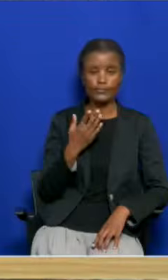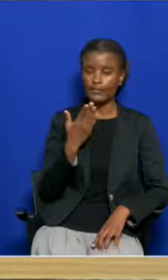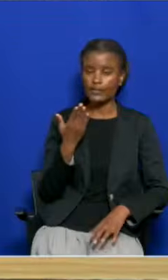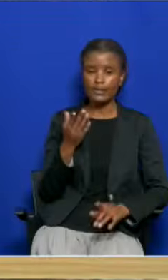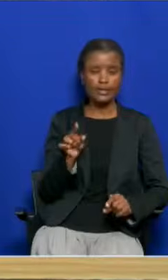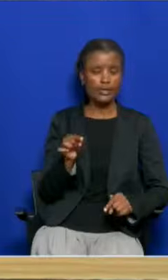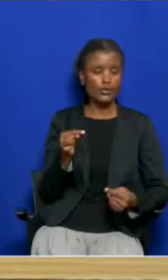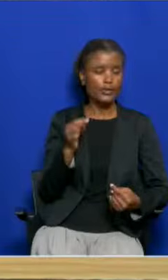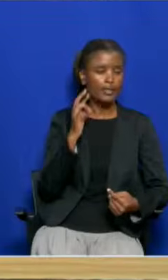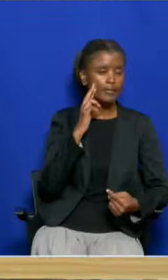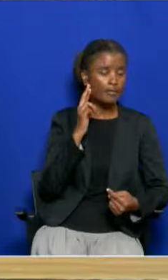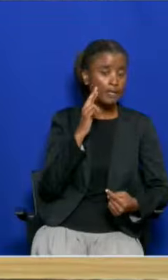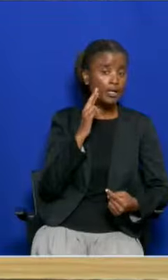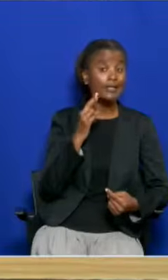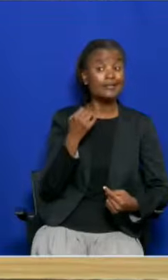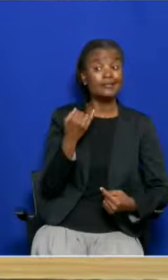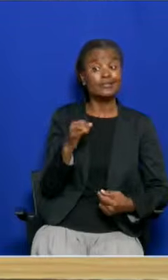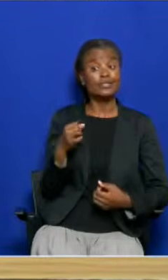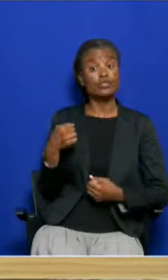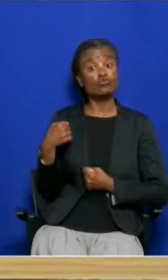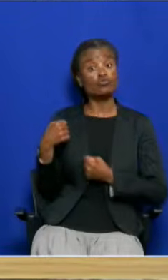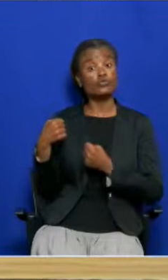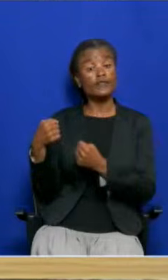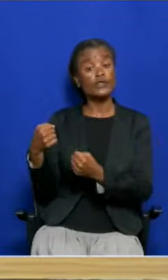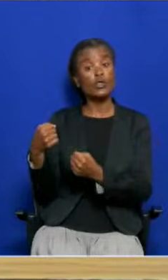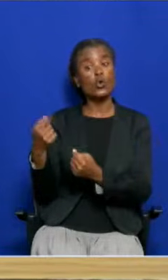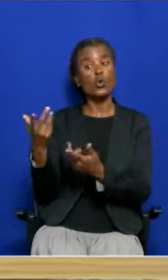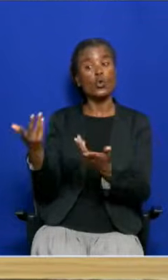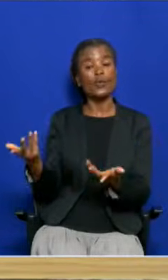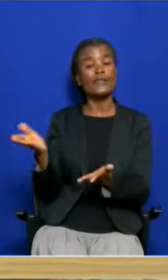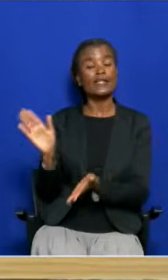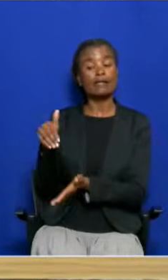still going to the scene, right?